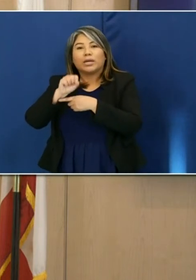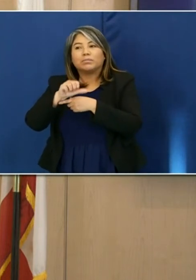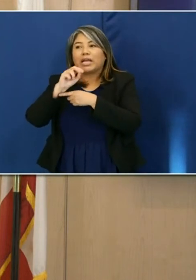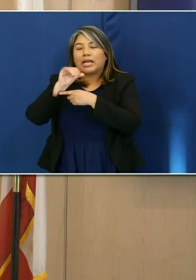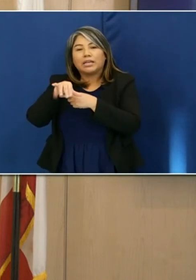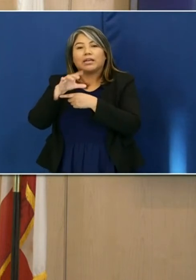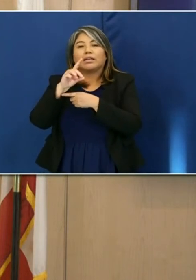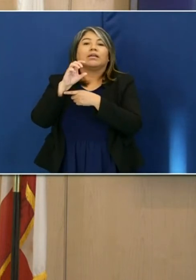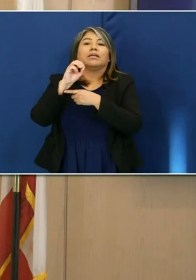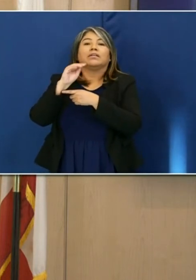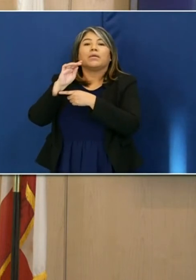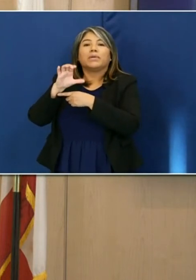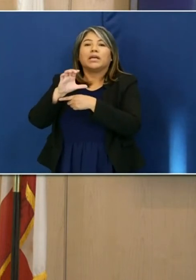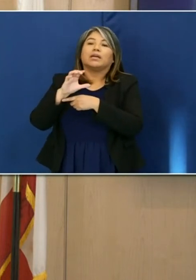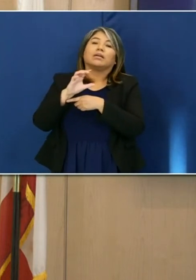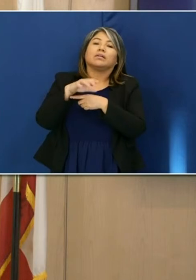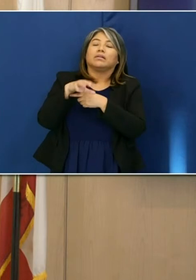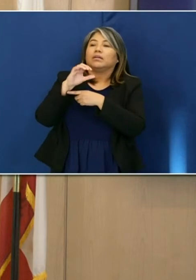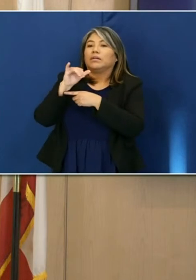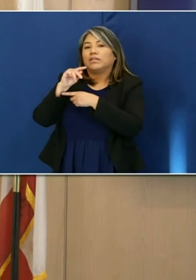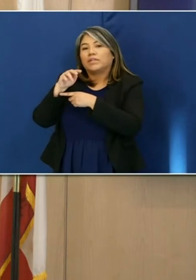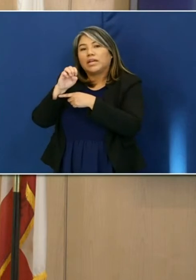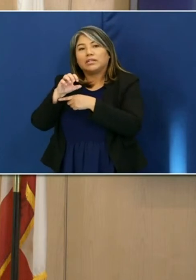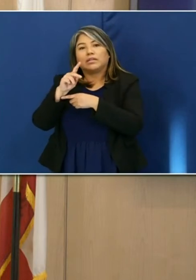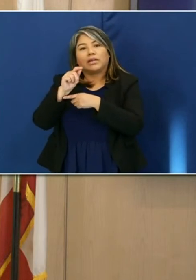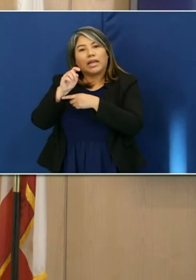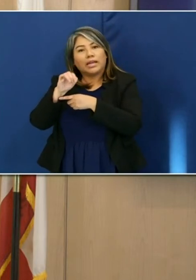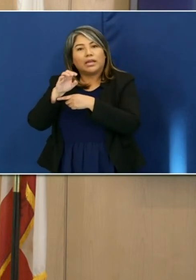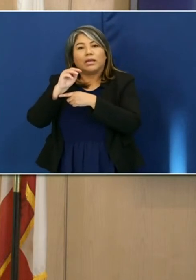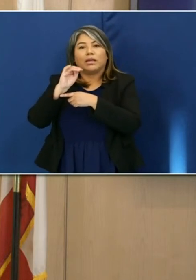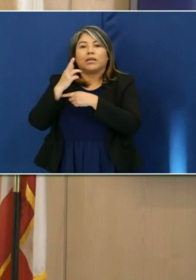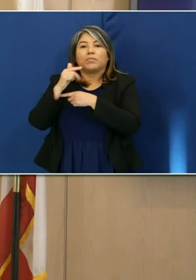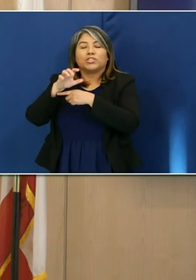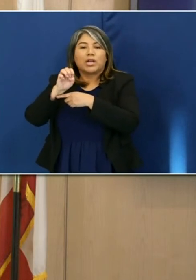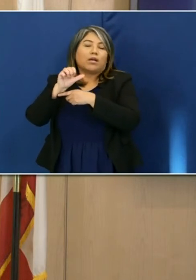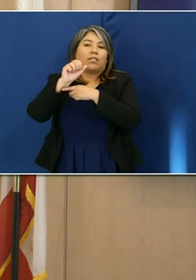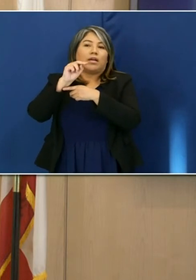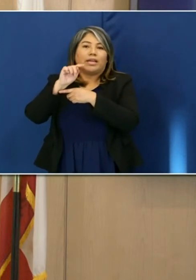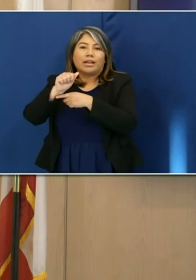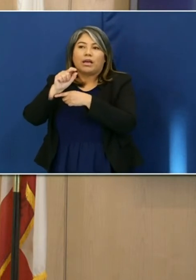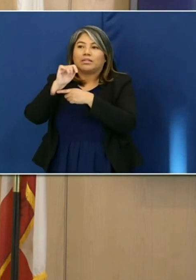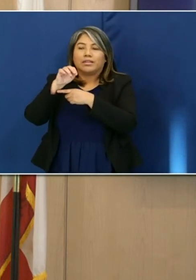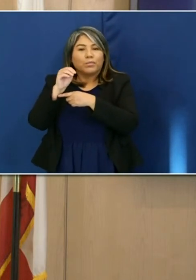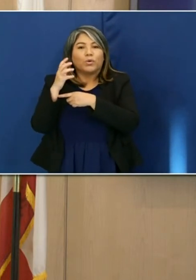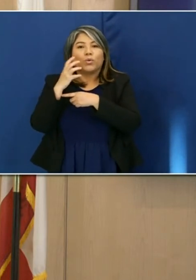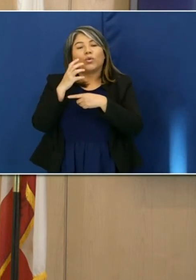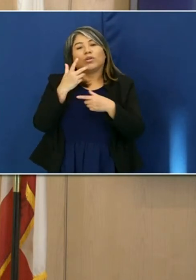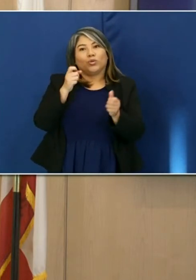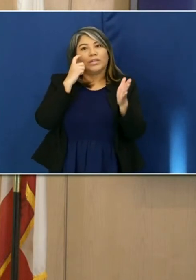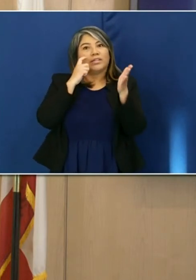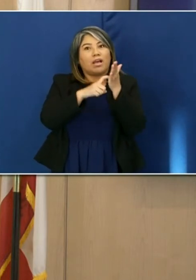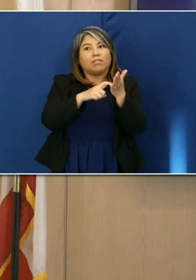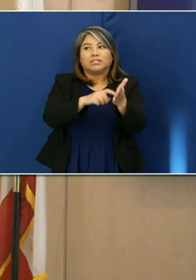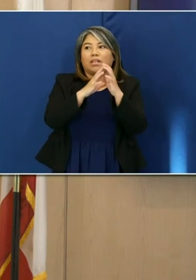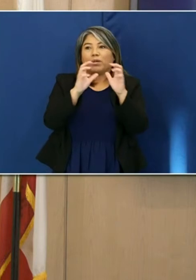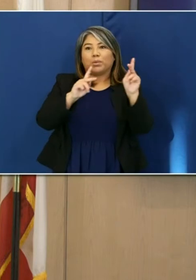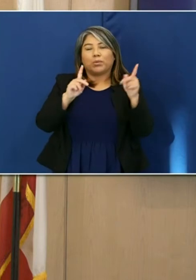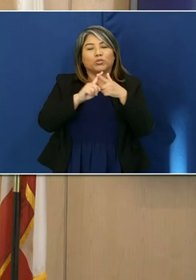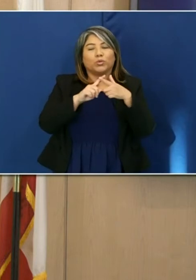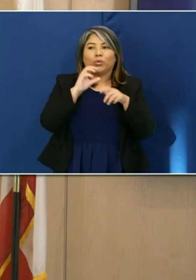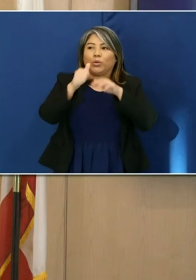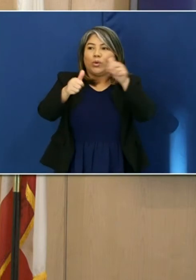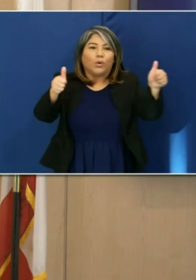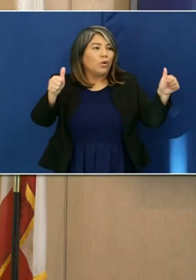Dominic, to Yvette, to Katie, Michelle, Leslie, Anita, and Tim. As you can tell, it takes a lot of people to put these productions